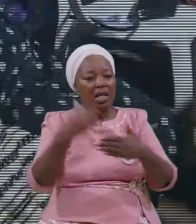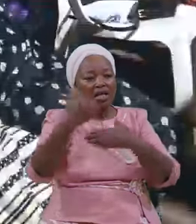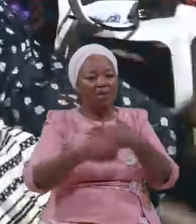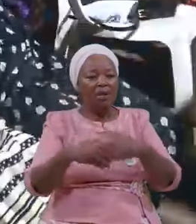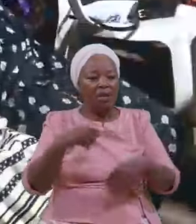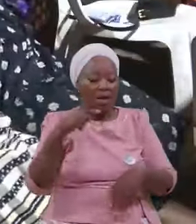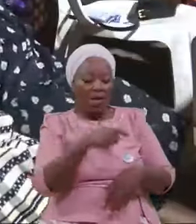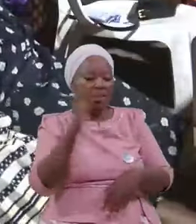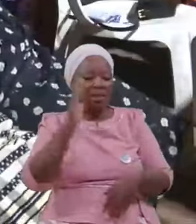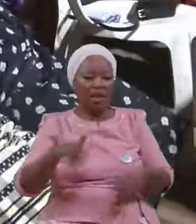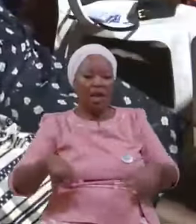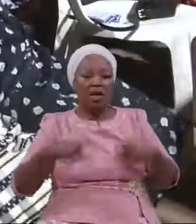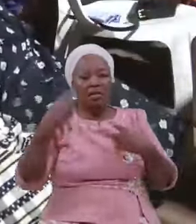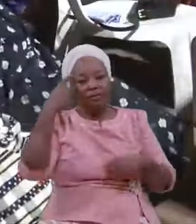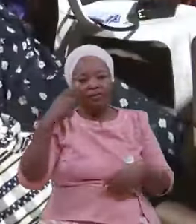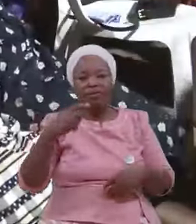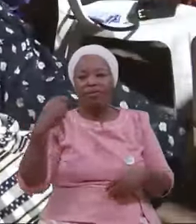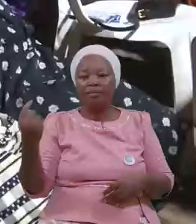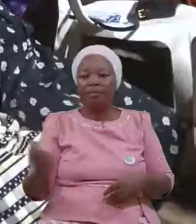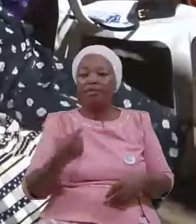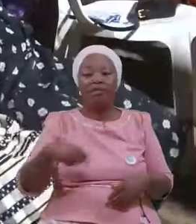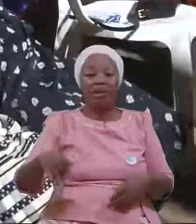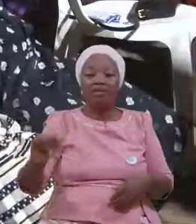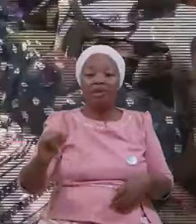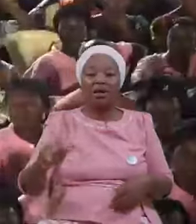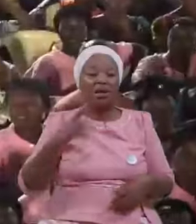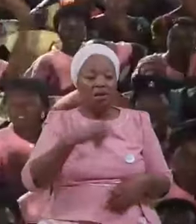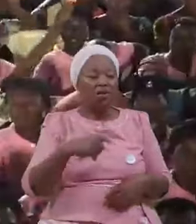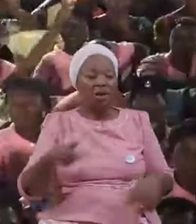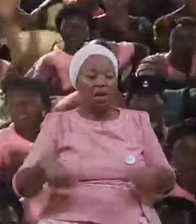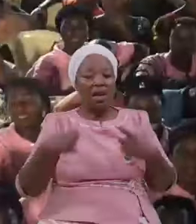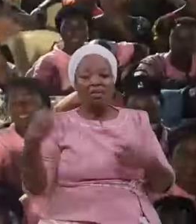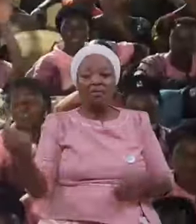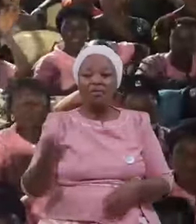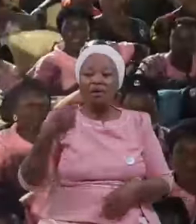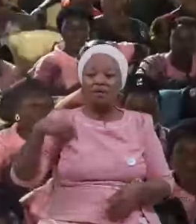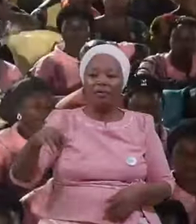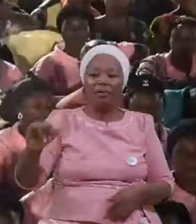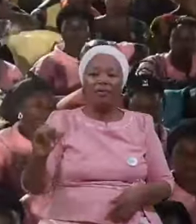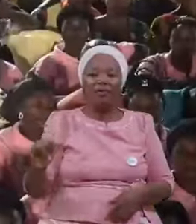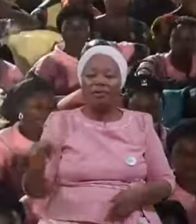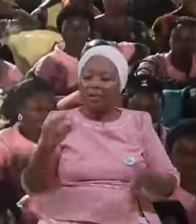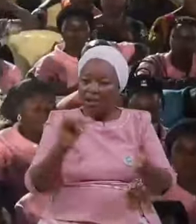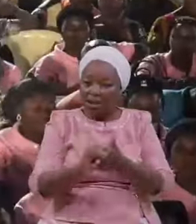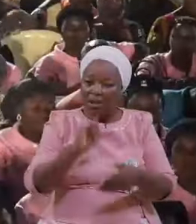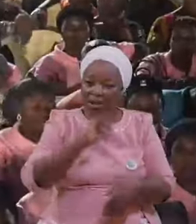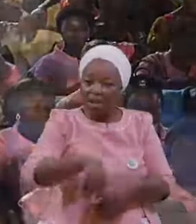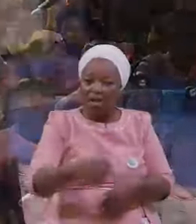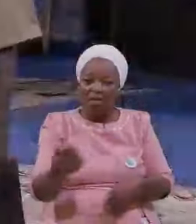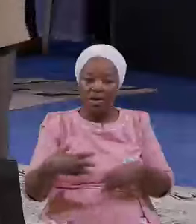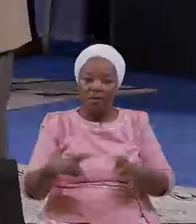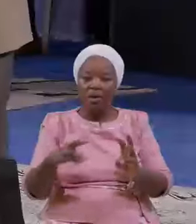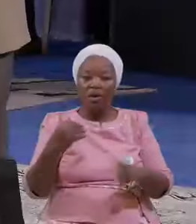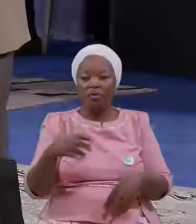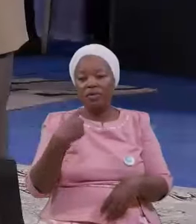forever. He shall live forever. That's another way of saying